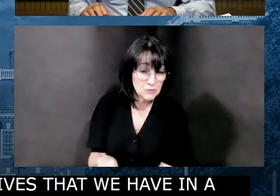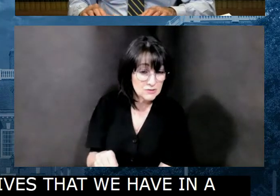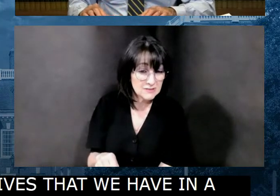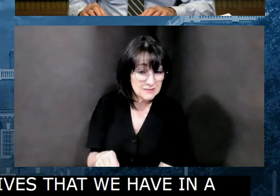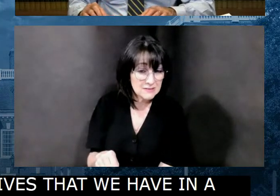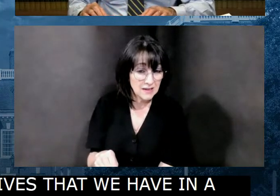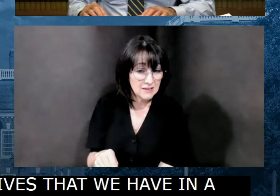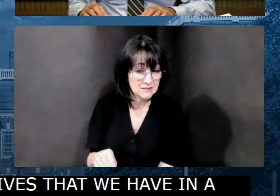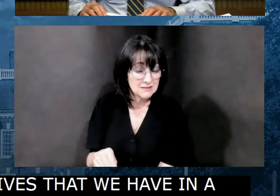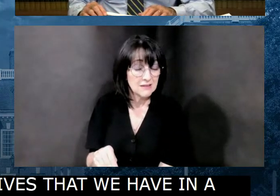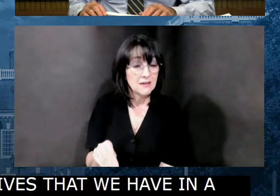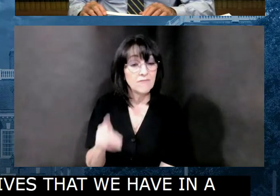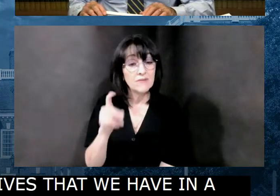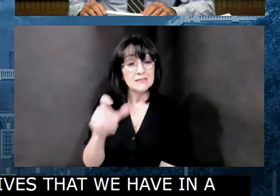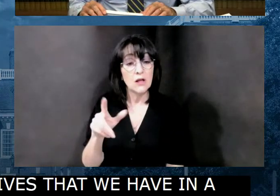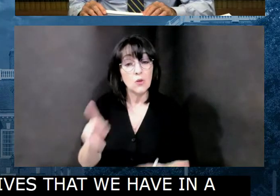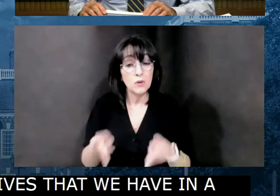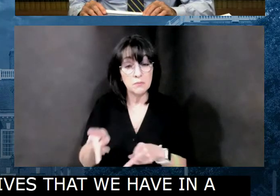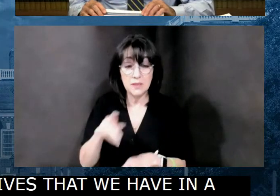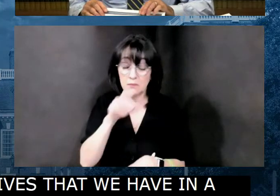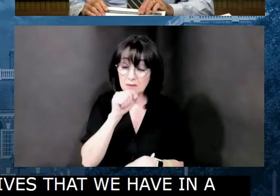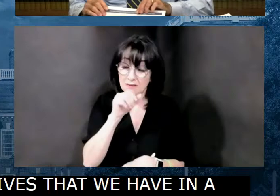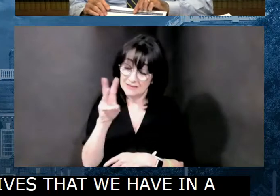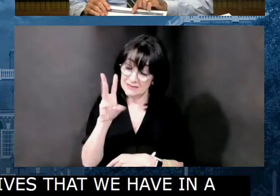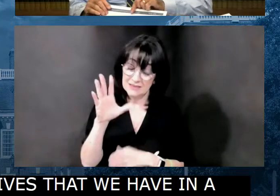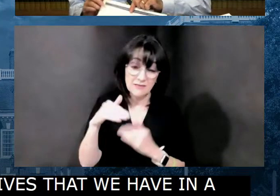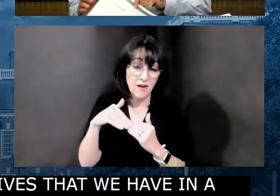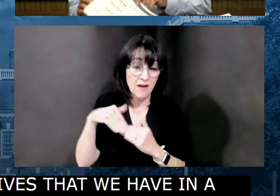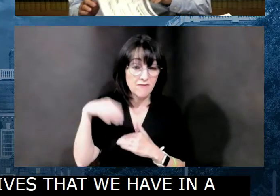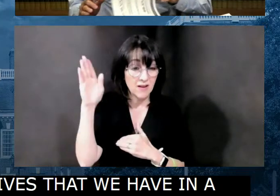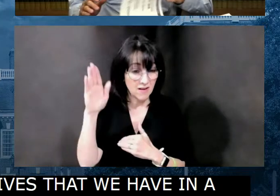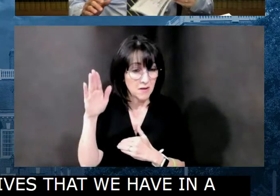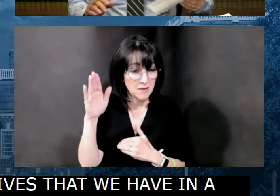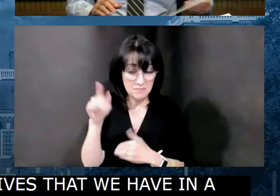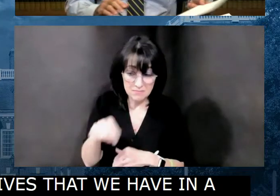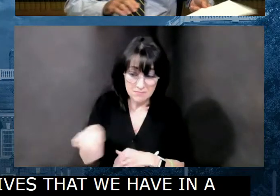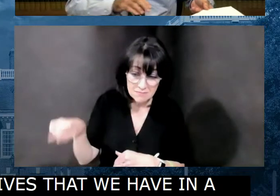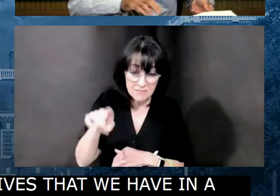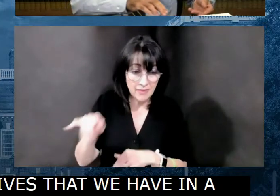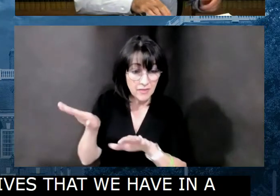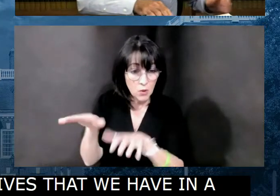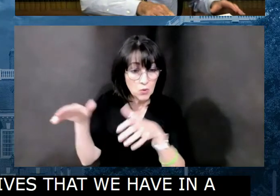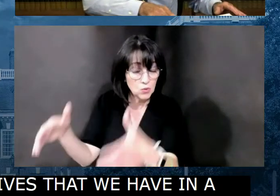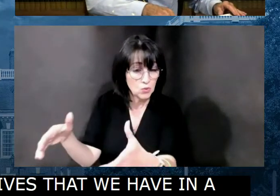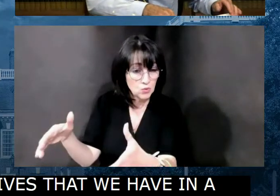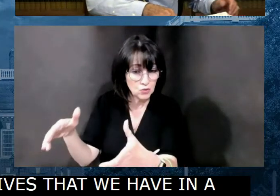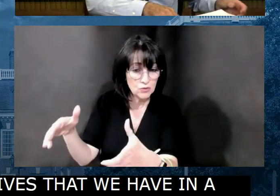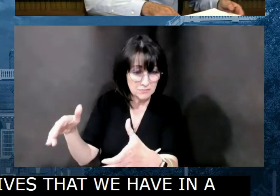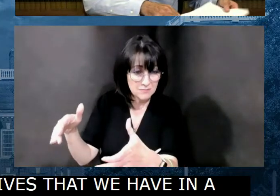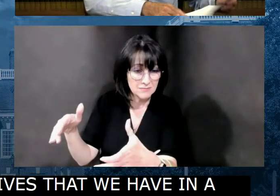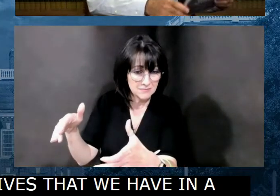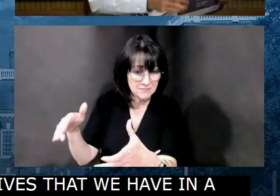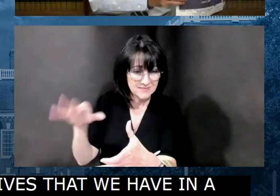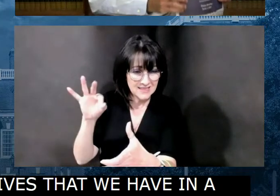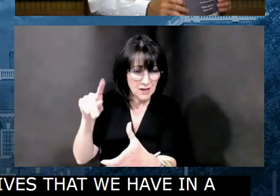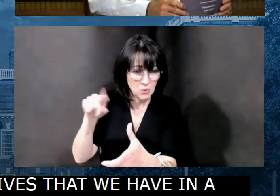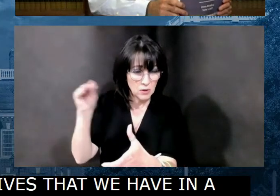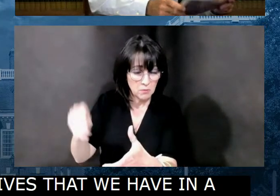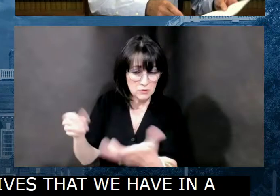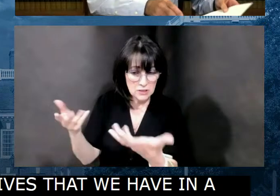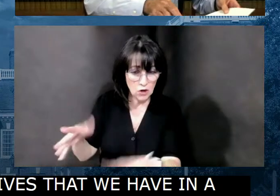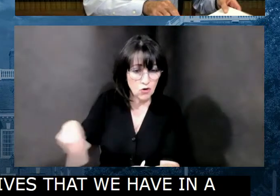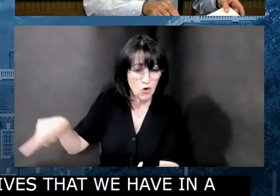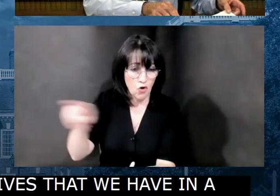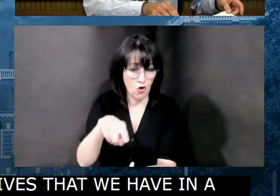vulnerable population, have received at least one dose, and we expect with and the 2-dose